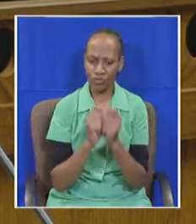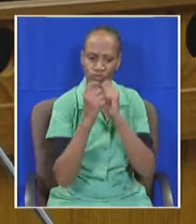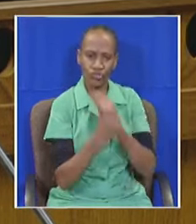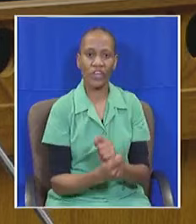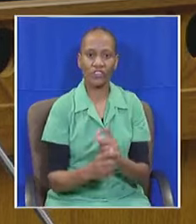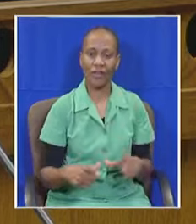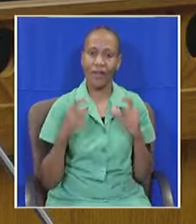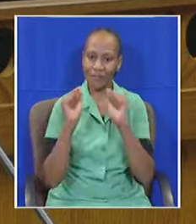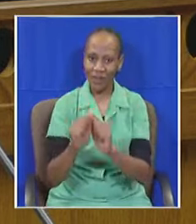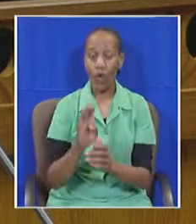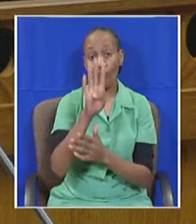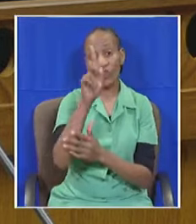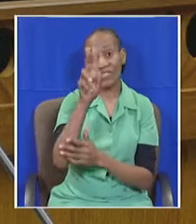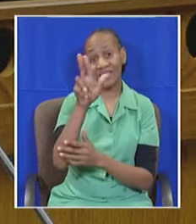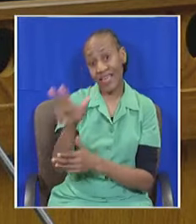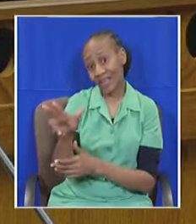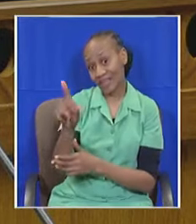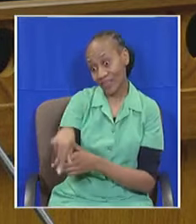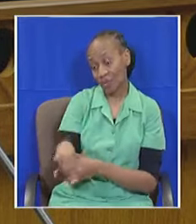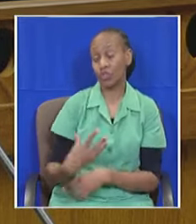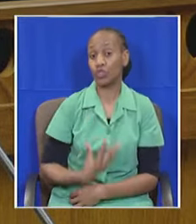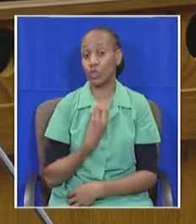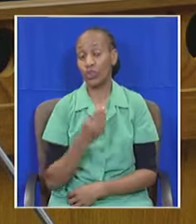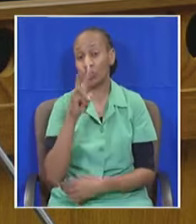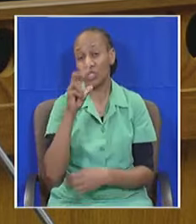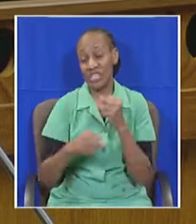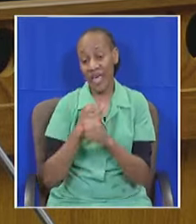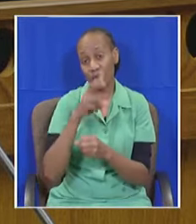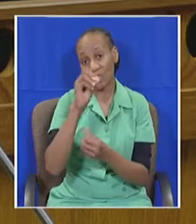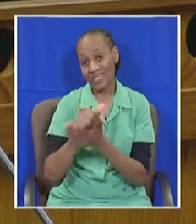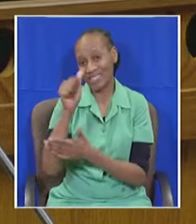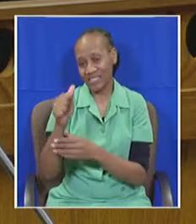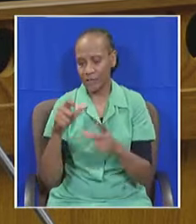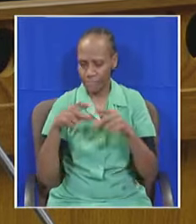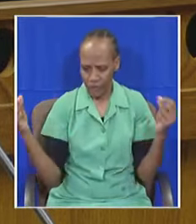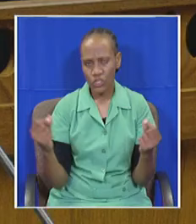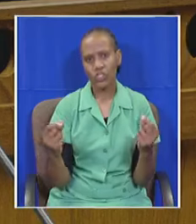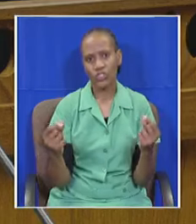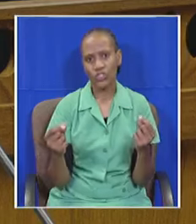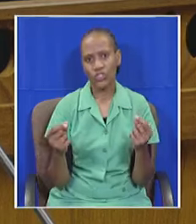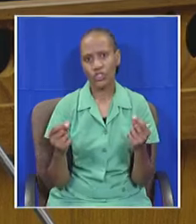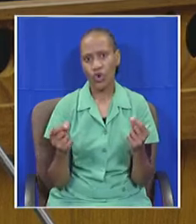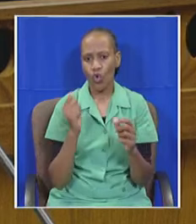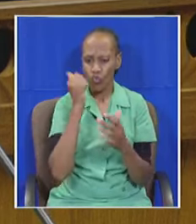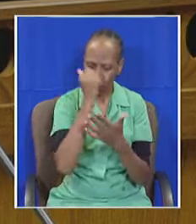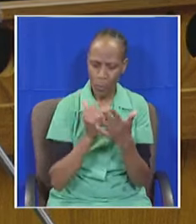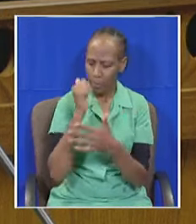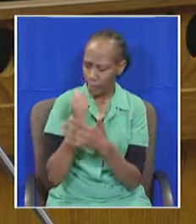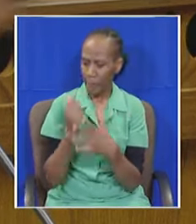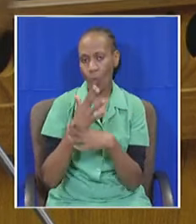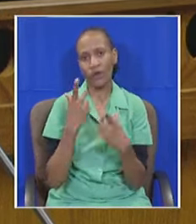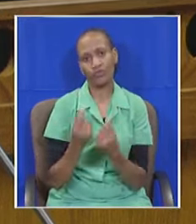lives. 48,000 young people in 2016 have graduated as artisans. Now,